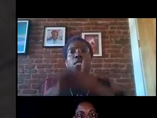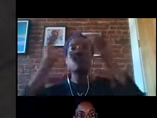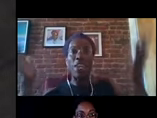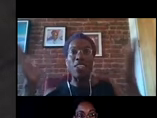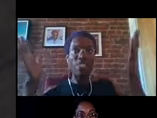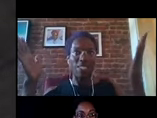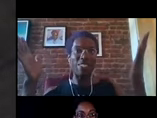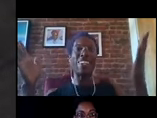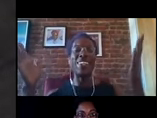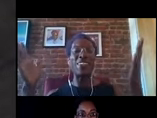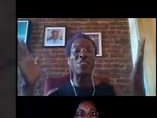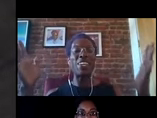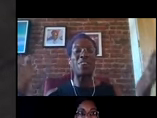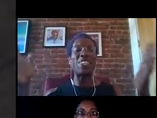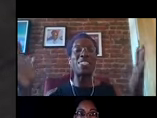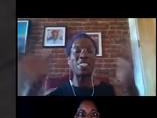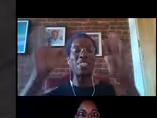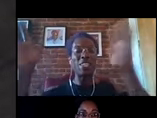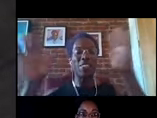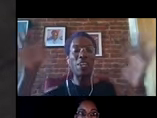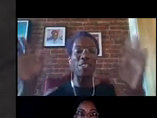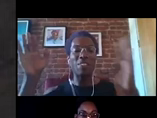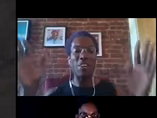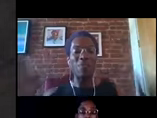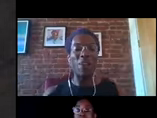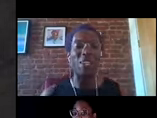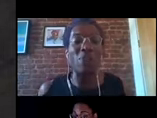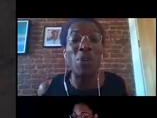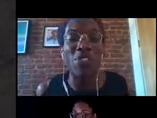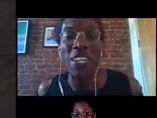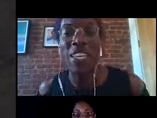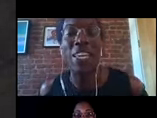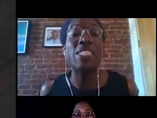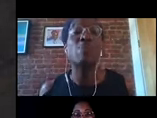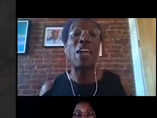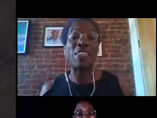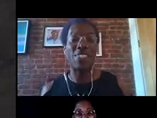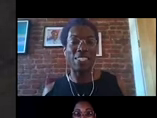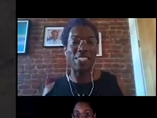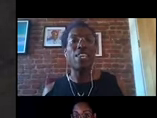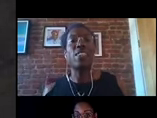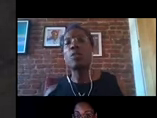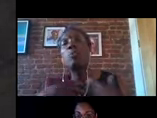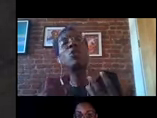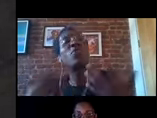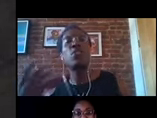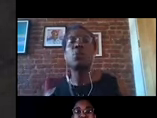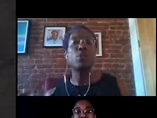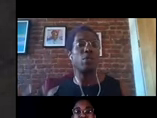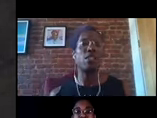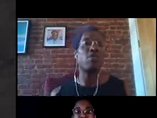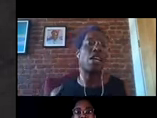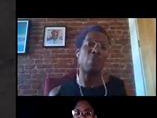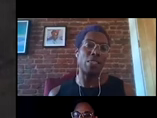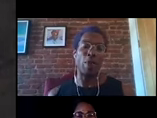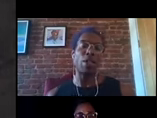So in spite of this, right, now we get to the fun part, or more fun. In spite of this, there are people who